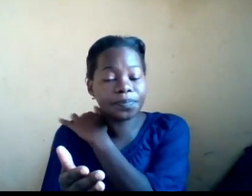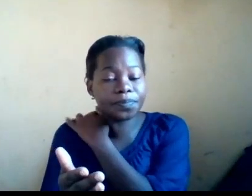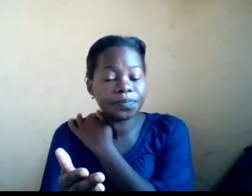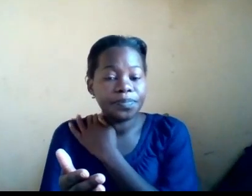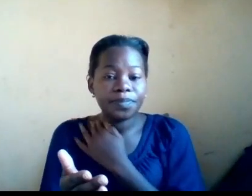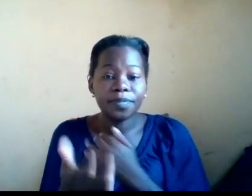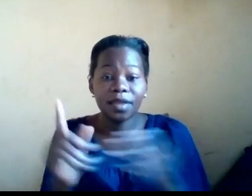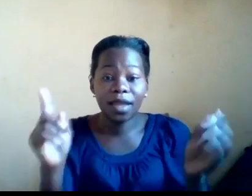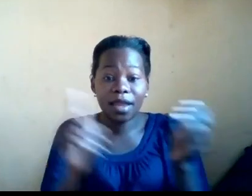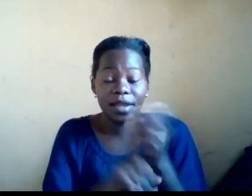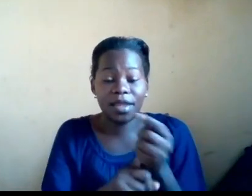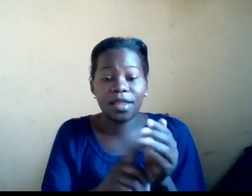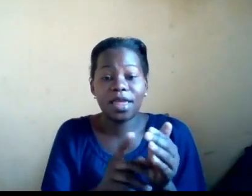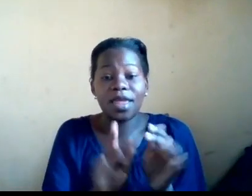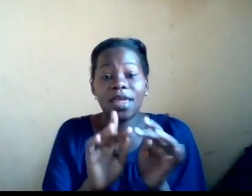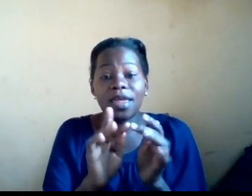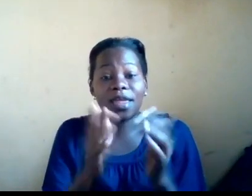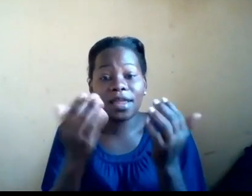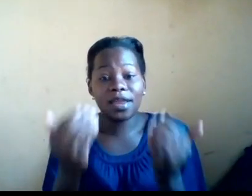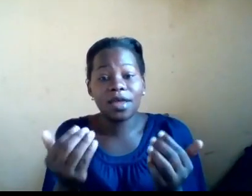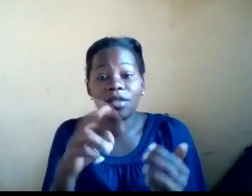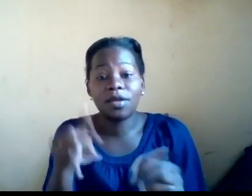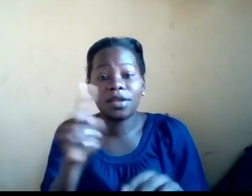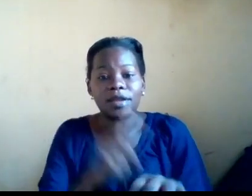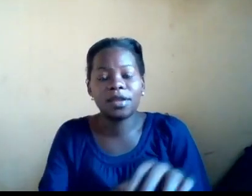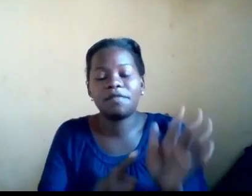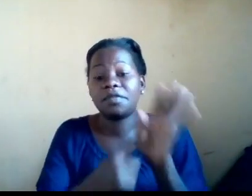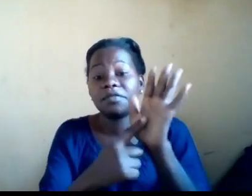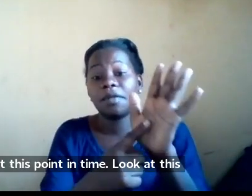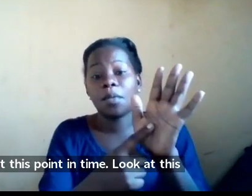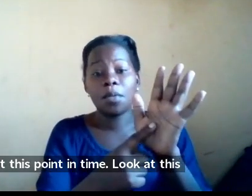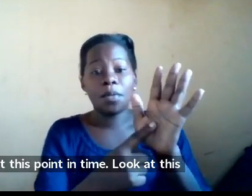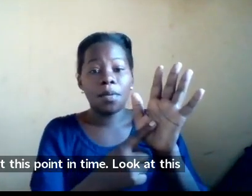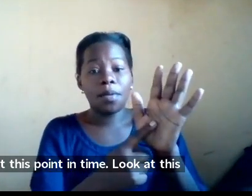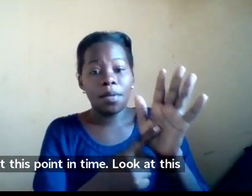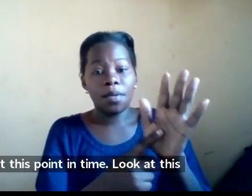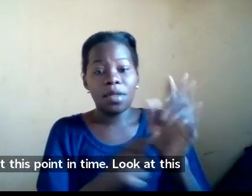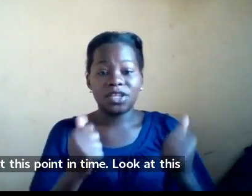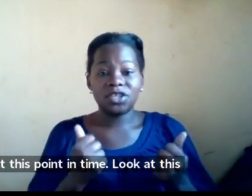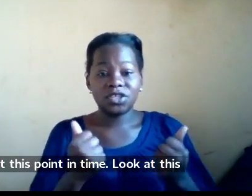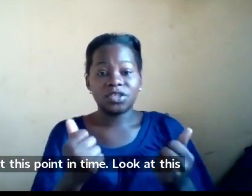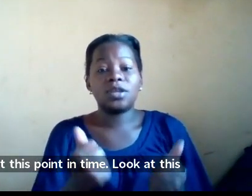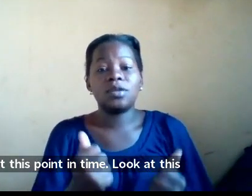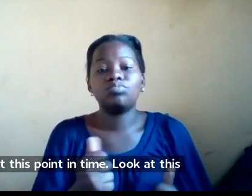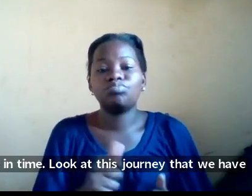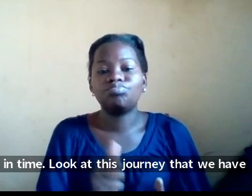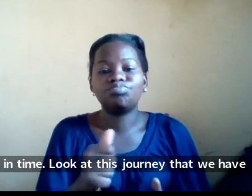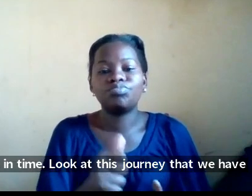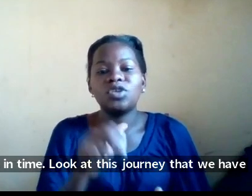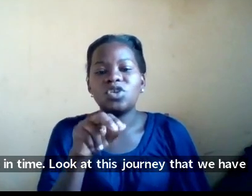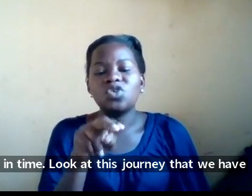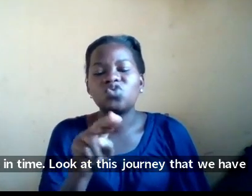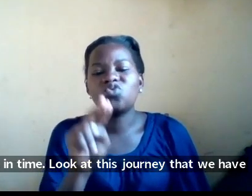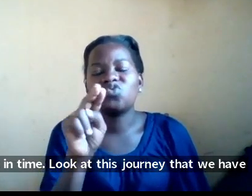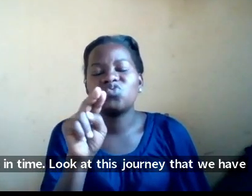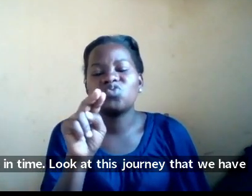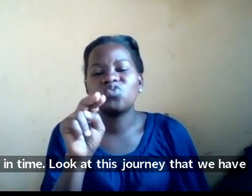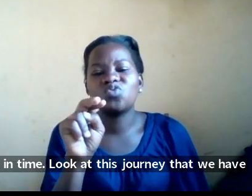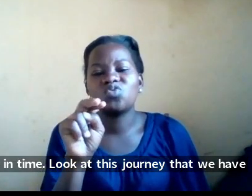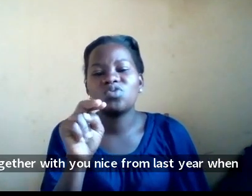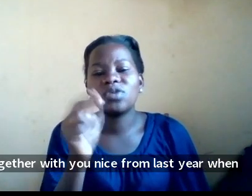internet at this point in time. Look at this journey that we have walked together with you, NACE, from last